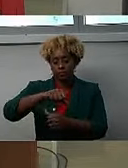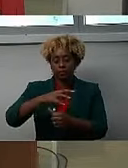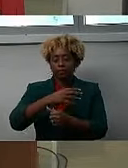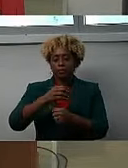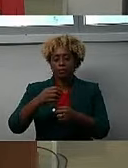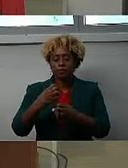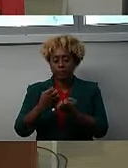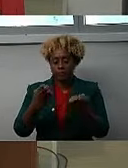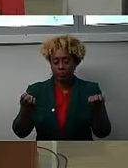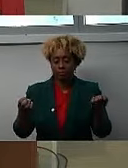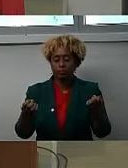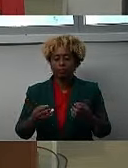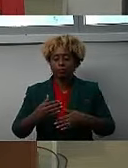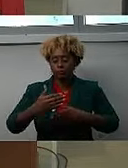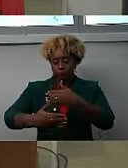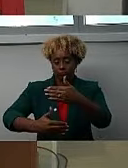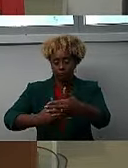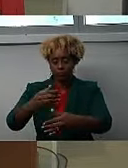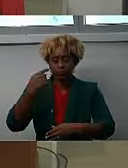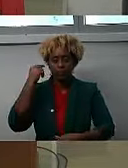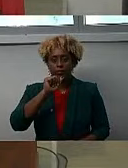progress for all.